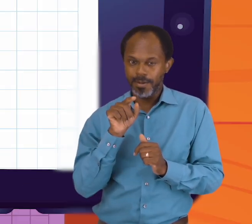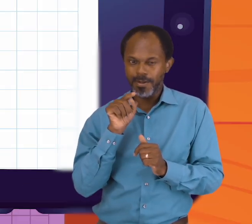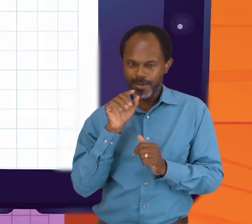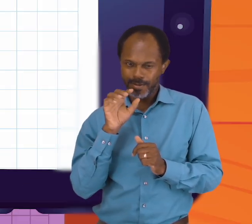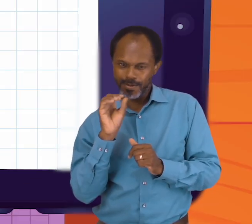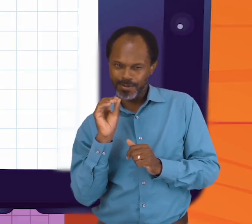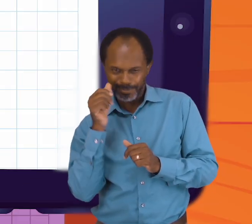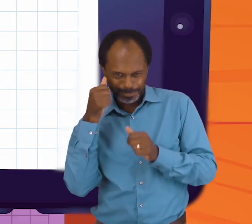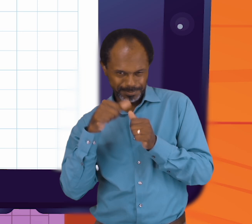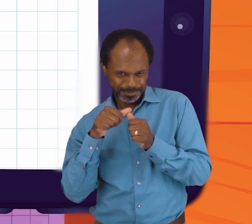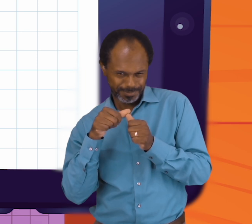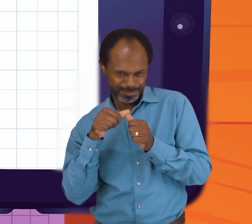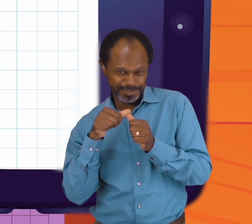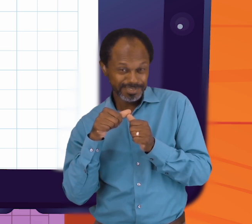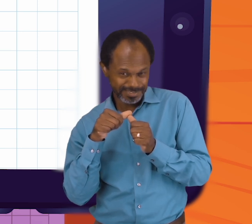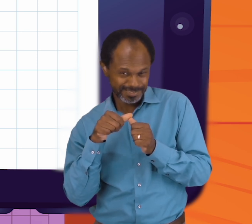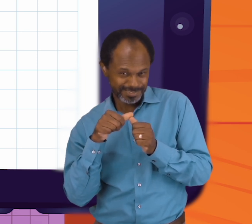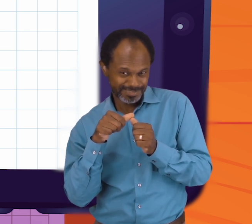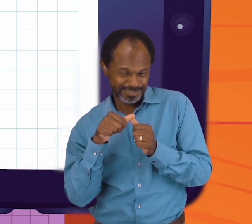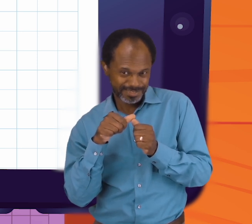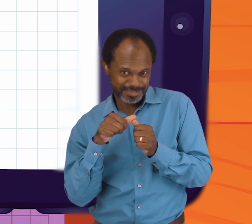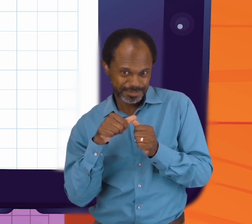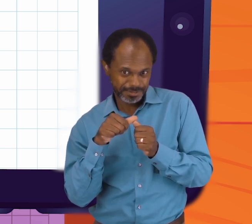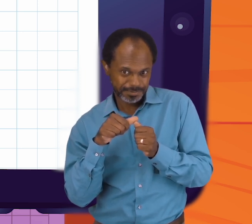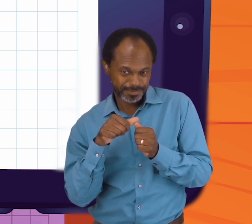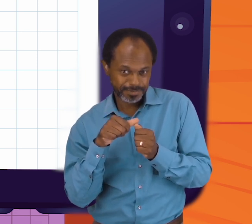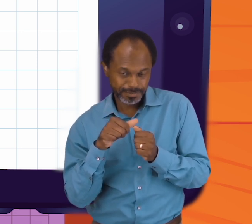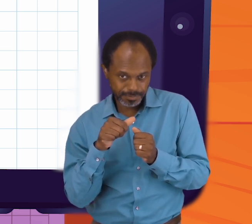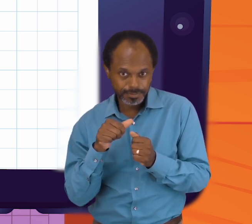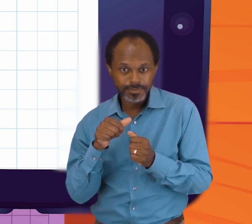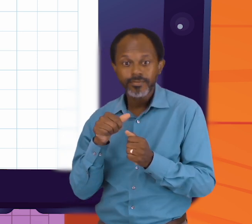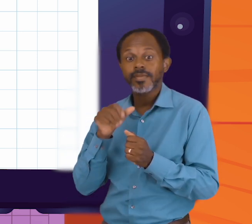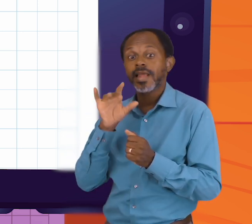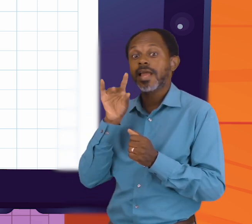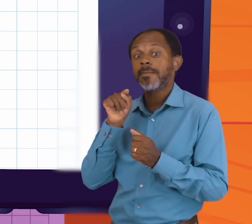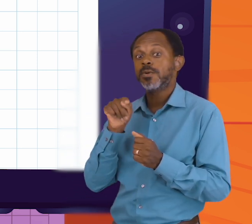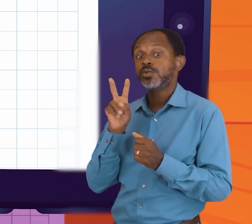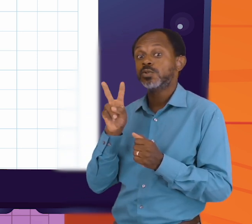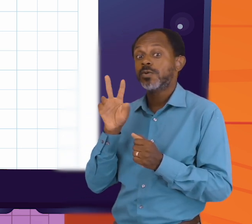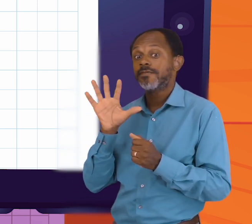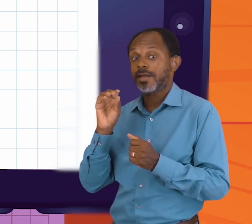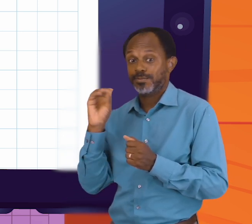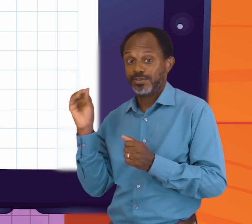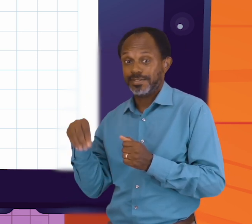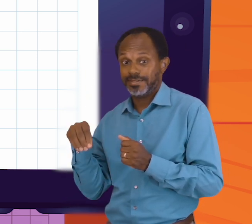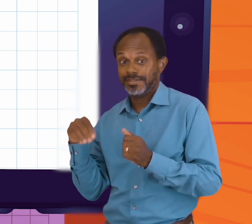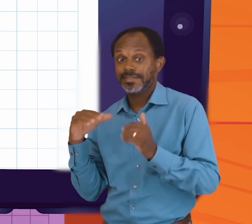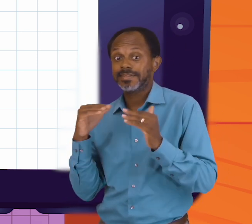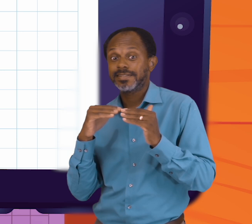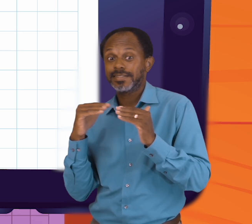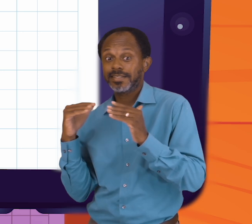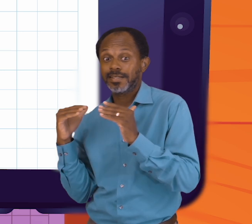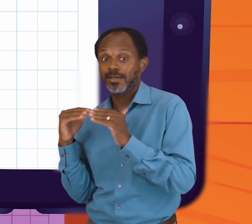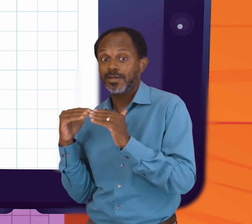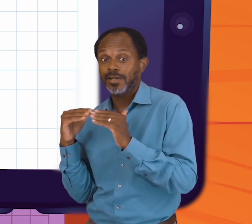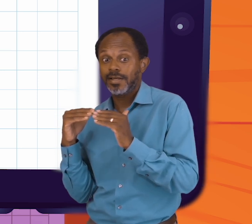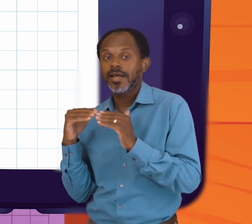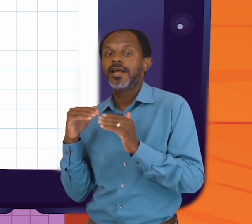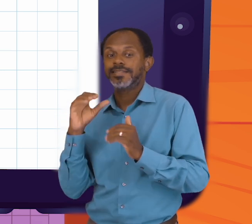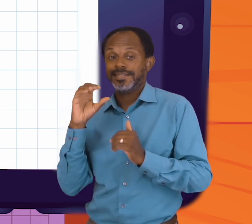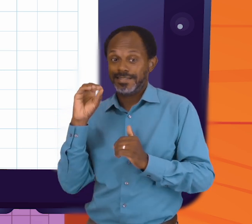she has to change the sales tax percentage to a decimal. Like this. 8